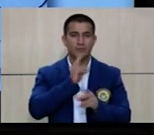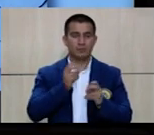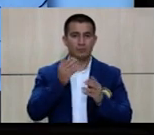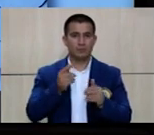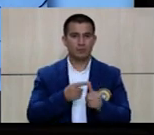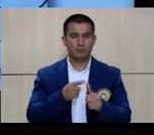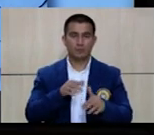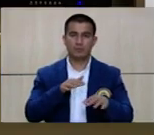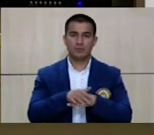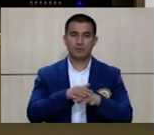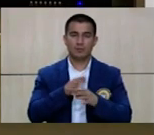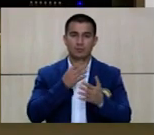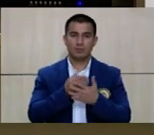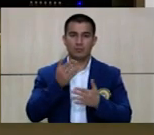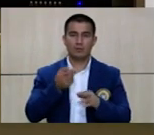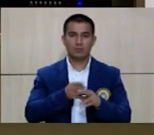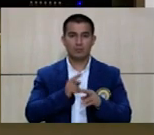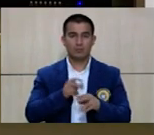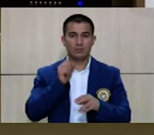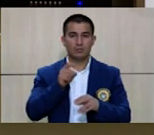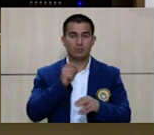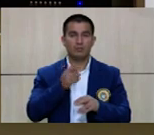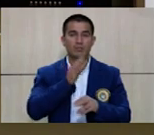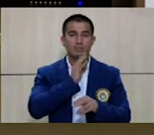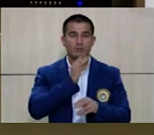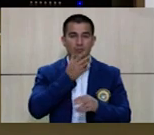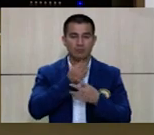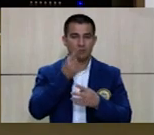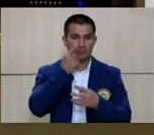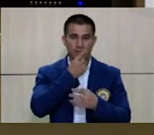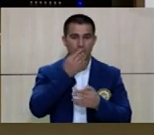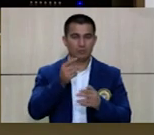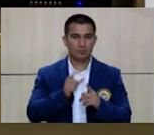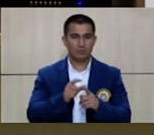Demak, matematikani charoz ko'zli qizga tenglashtirgan ekan.